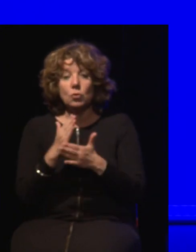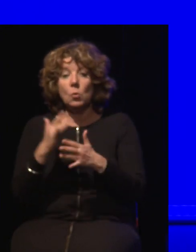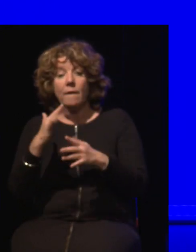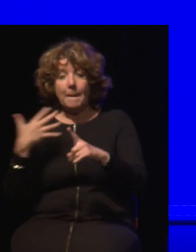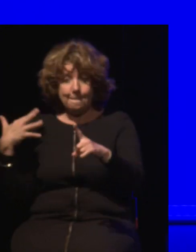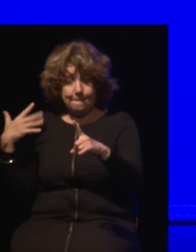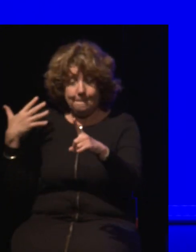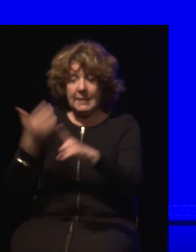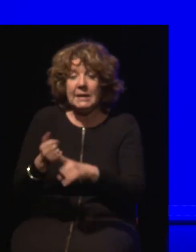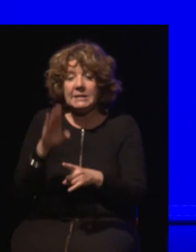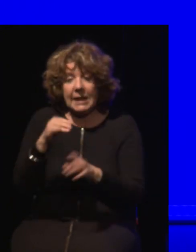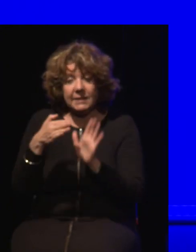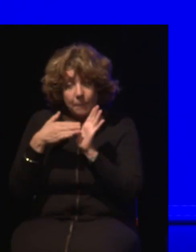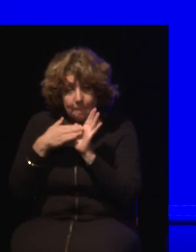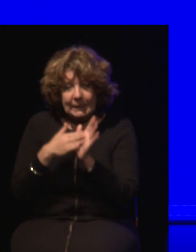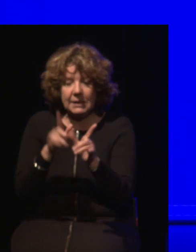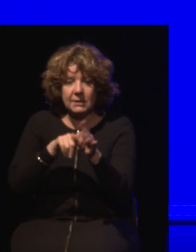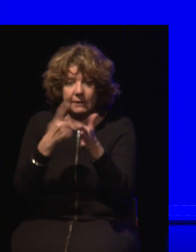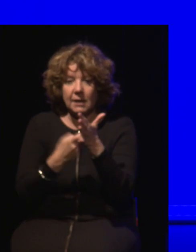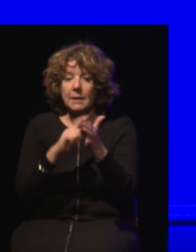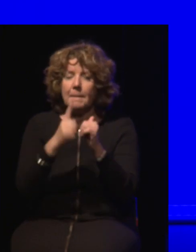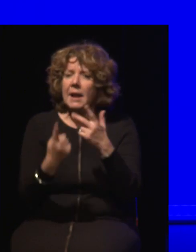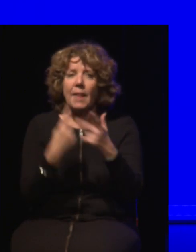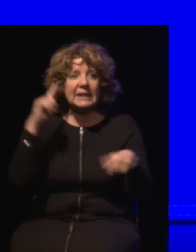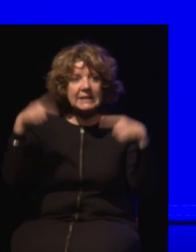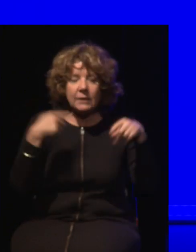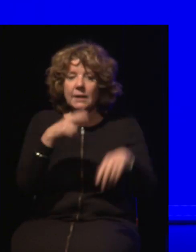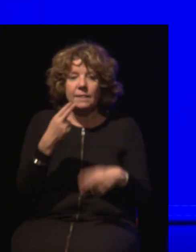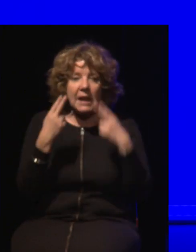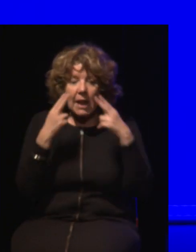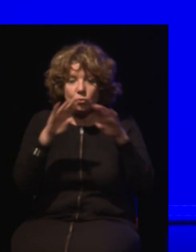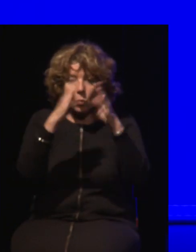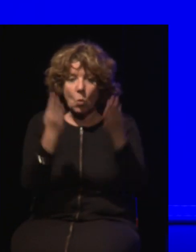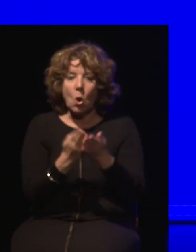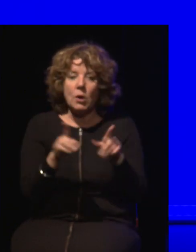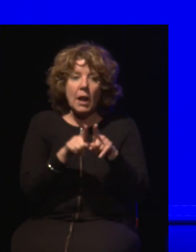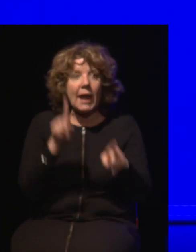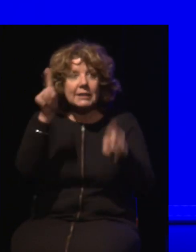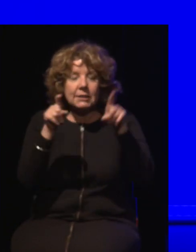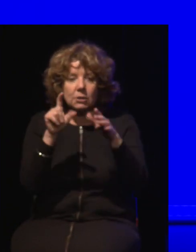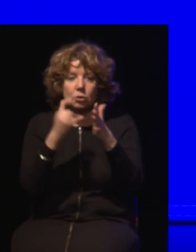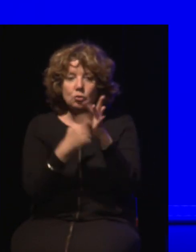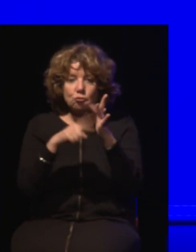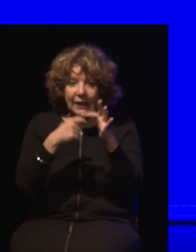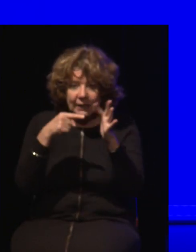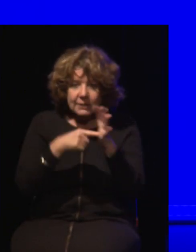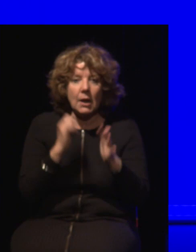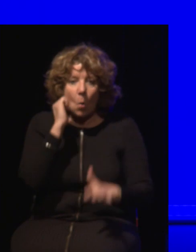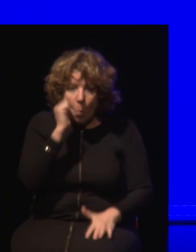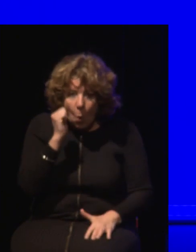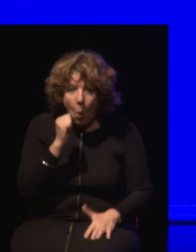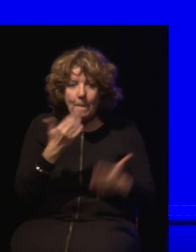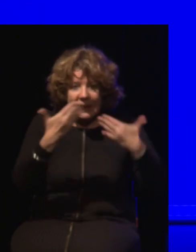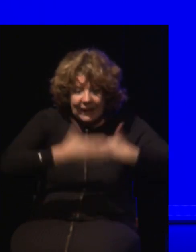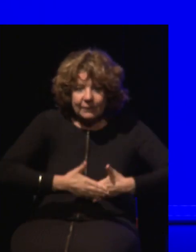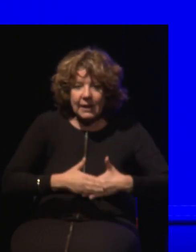of years. But other sounds in the natural world, chorus of crickets on a warm evening, frogs after rain,